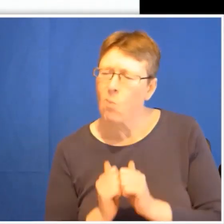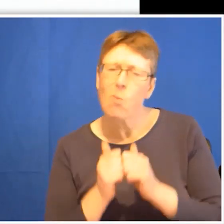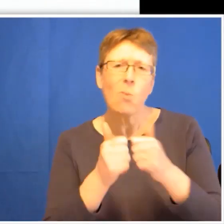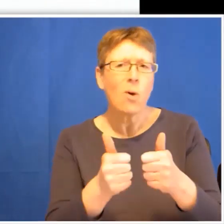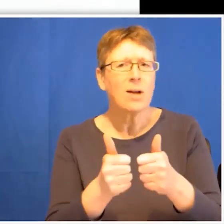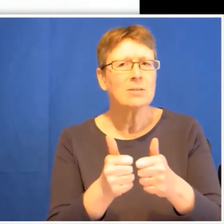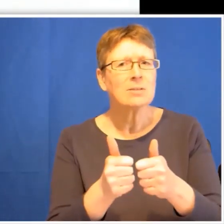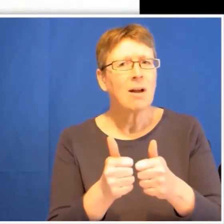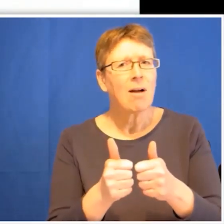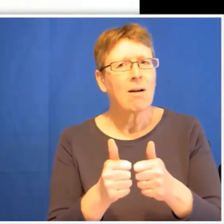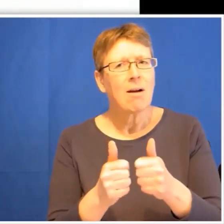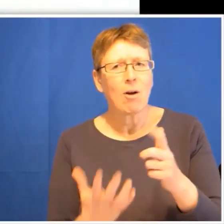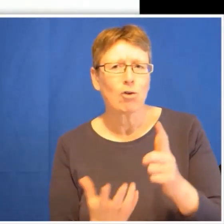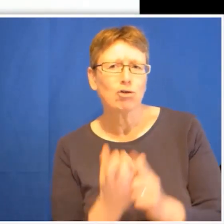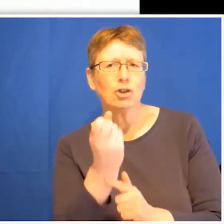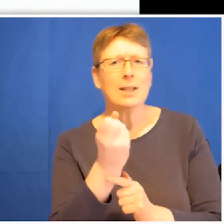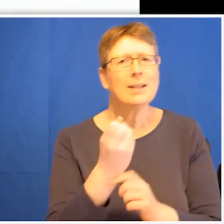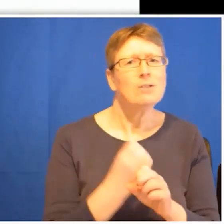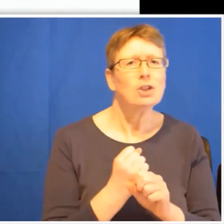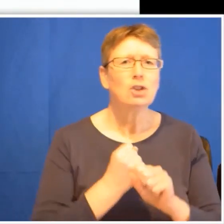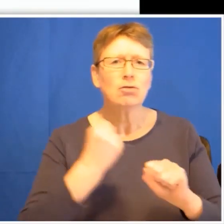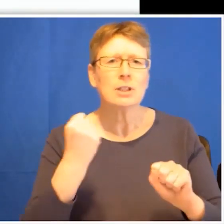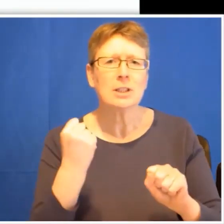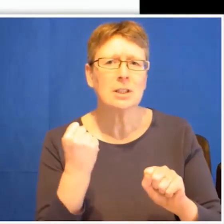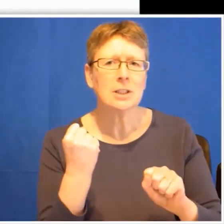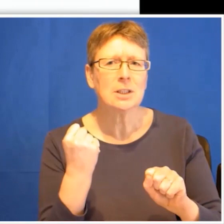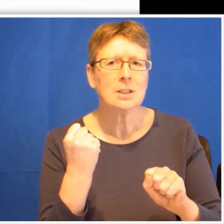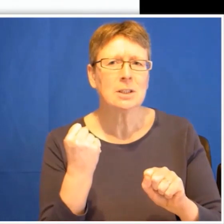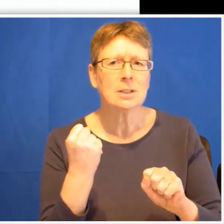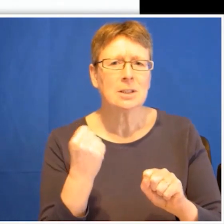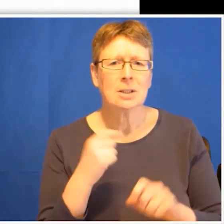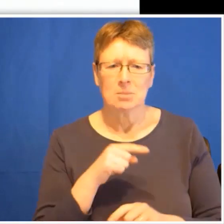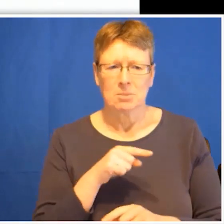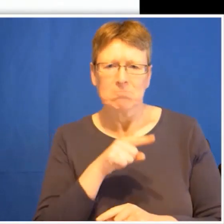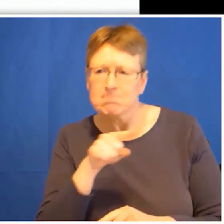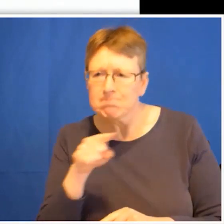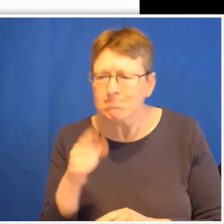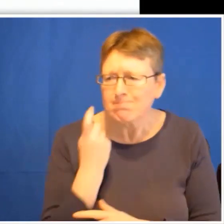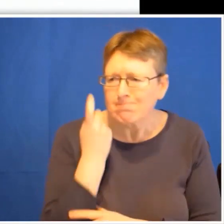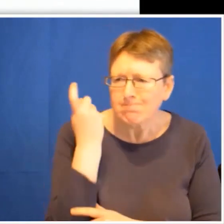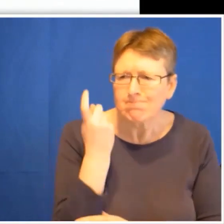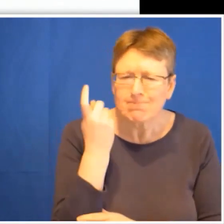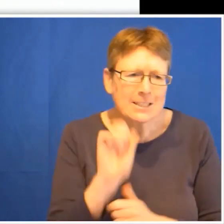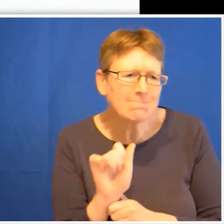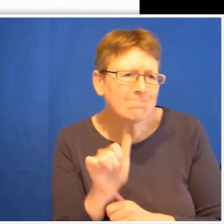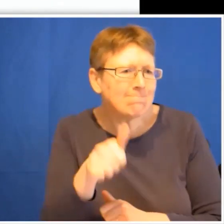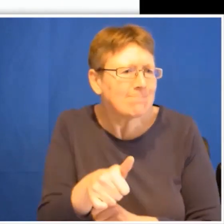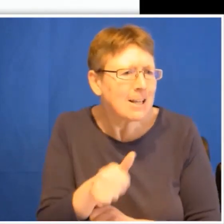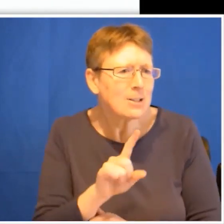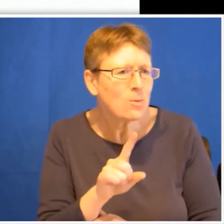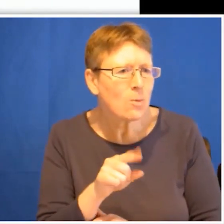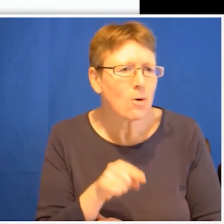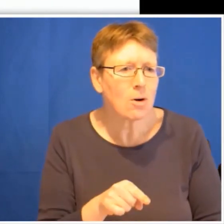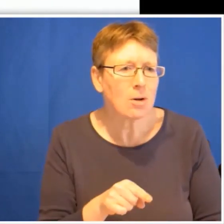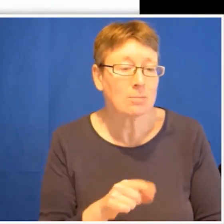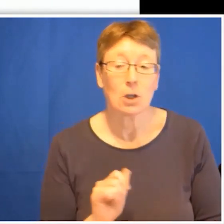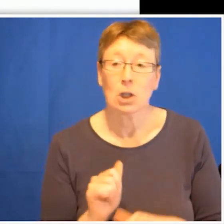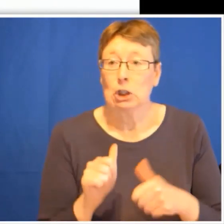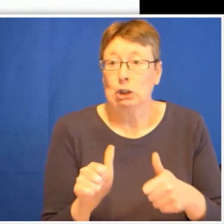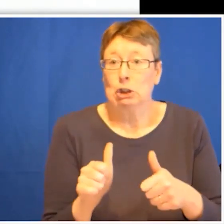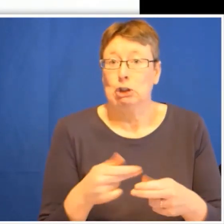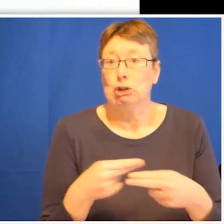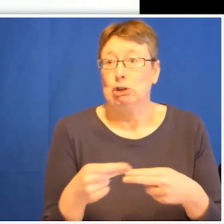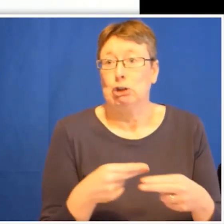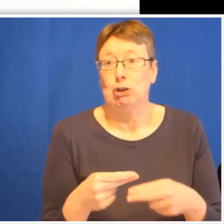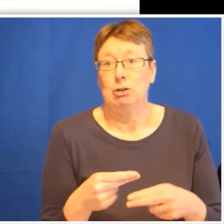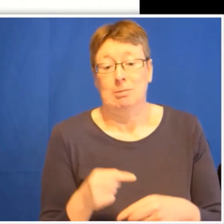Congratulations, and well done on getting your degrees. You'll be wondering now maybe what's next.